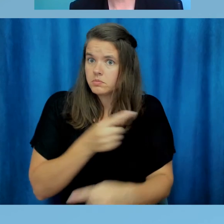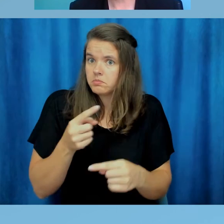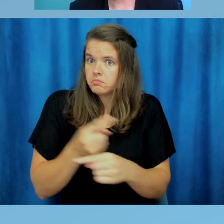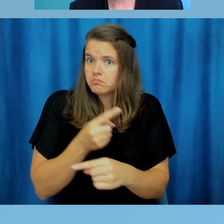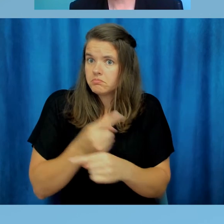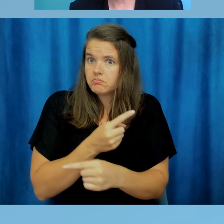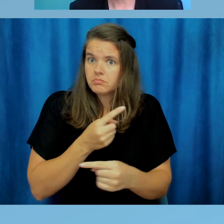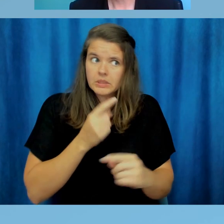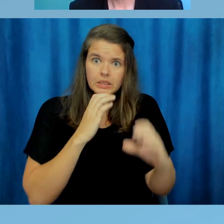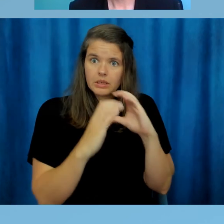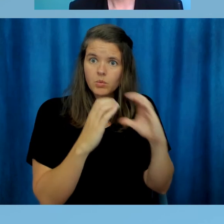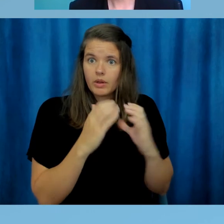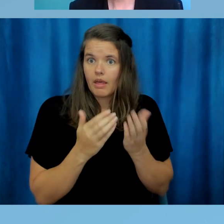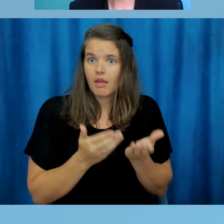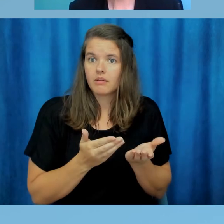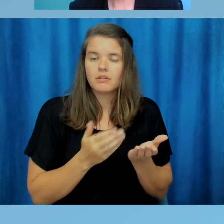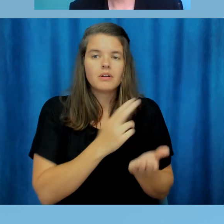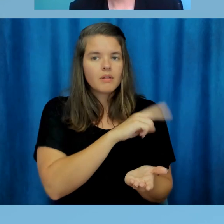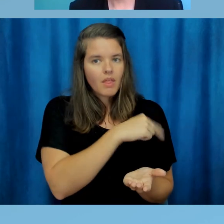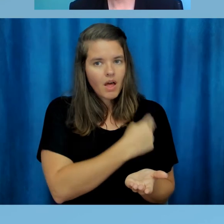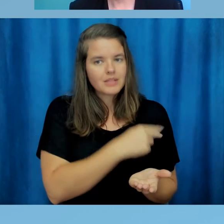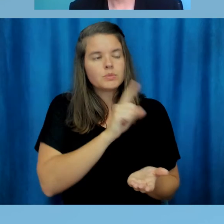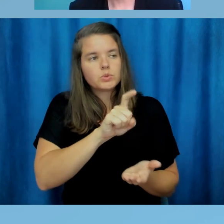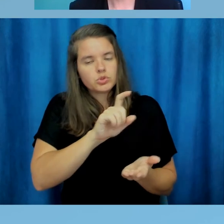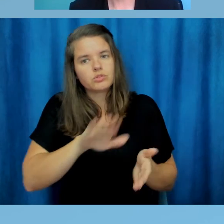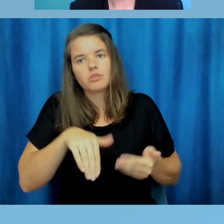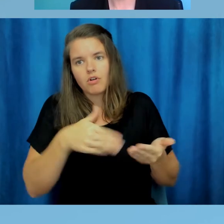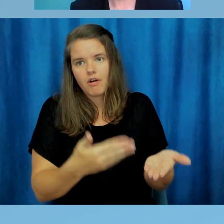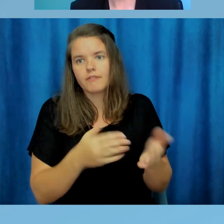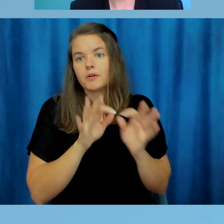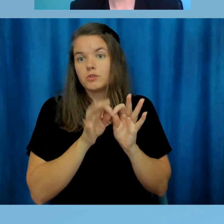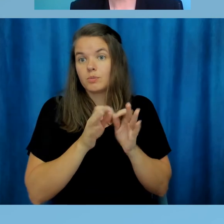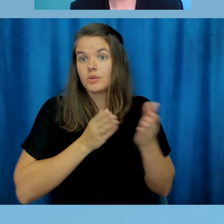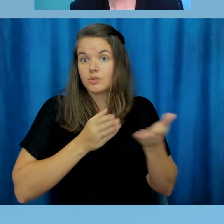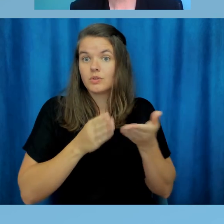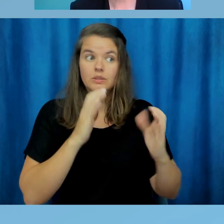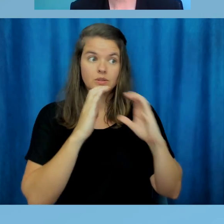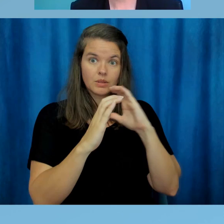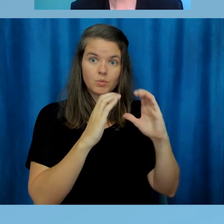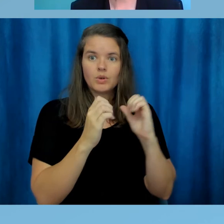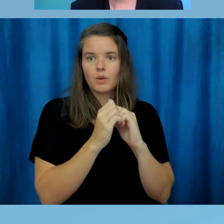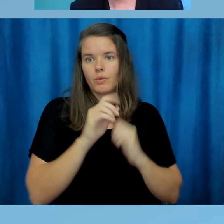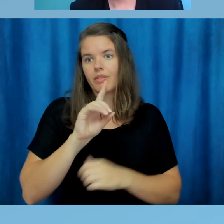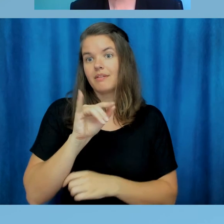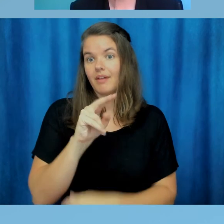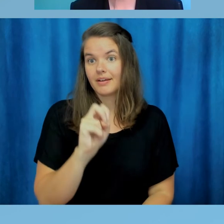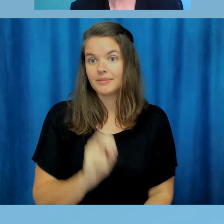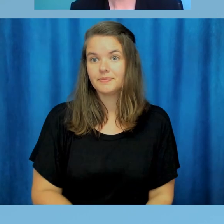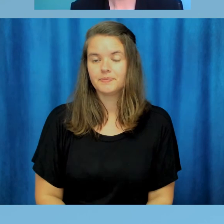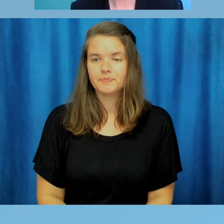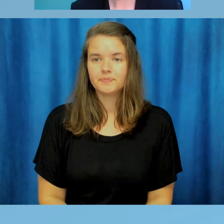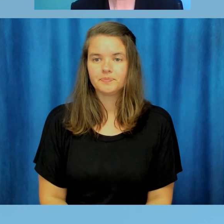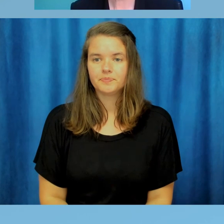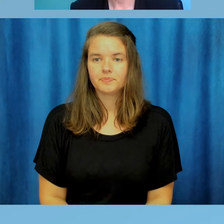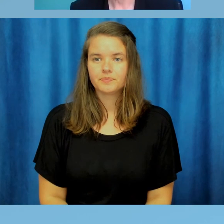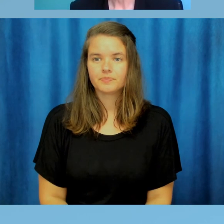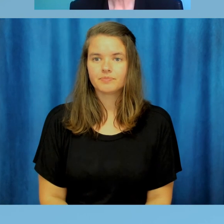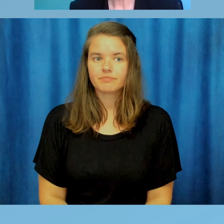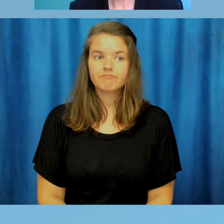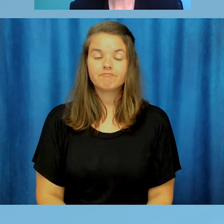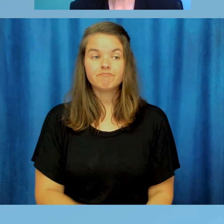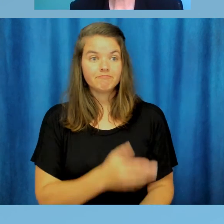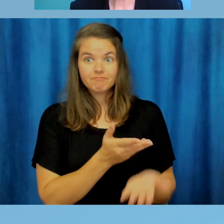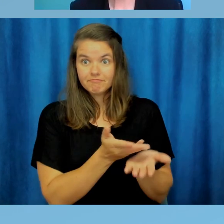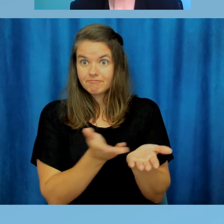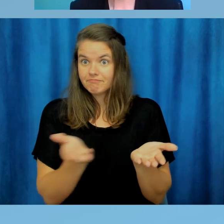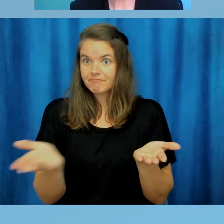would normally communicate, the hospital should offer interpreting services in order to communicate with Diane.